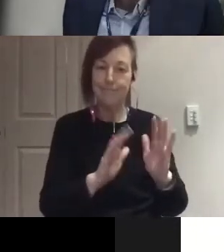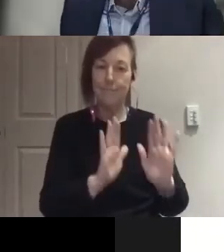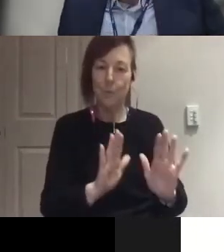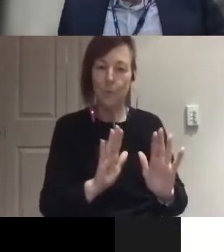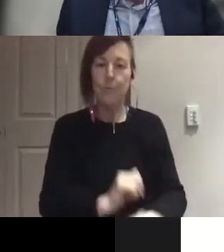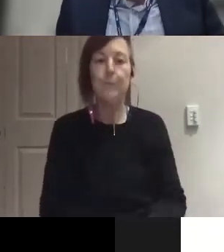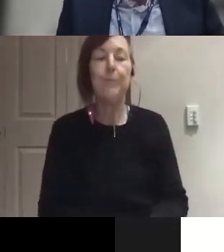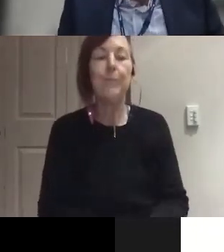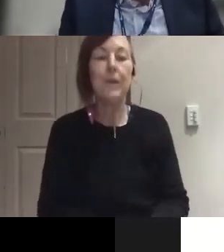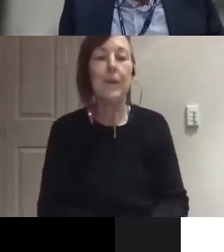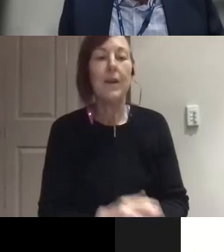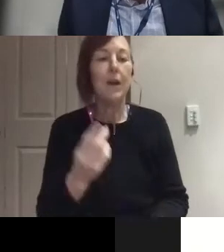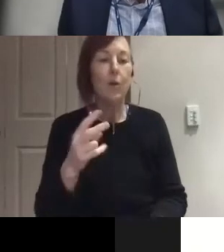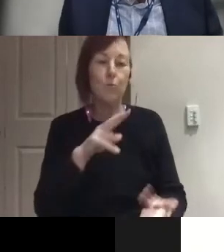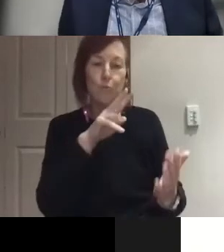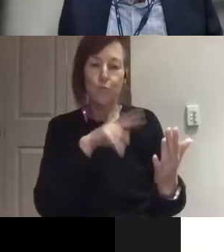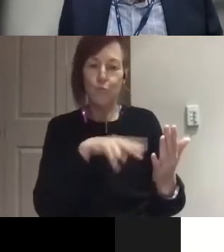about,